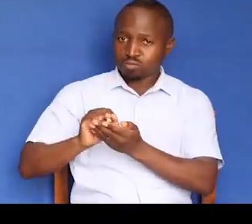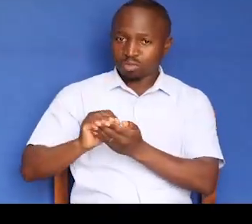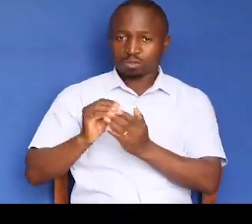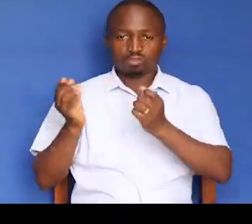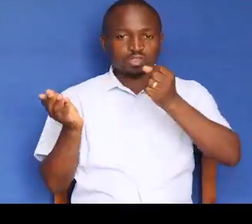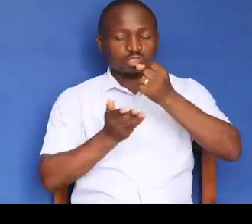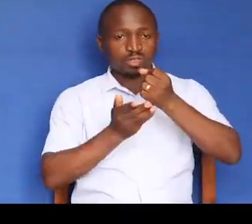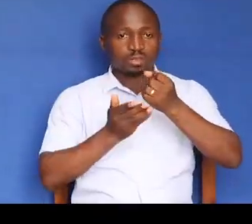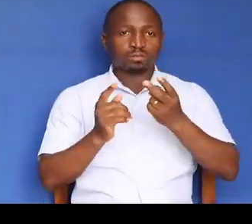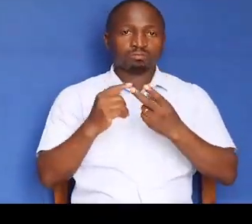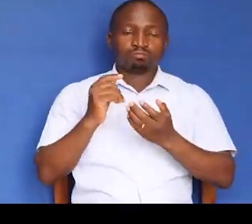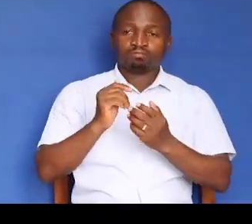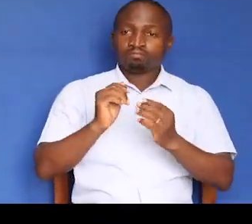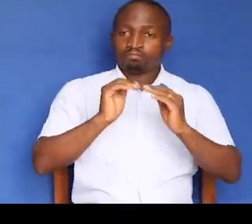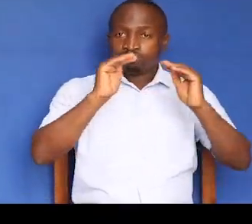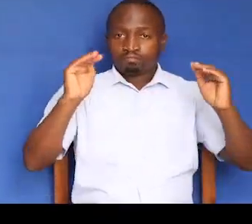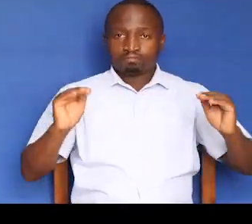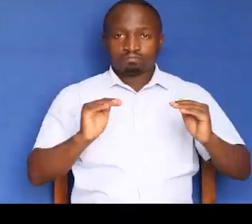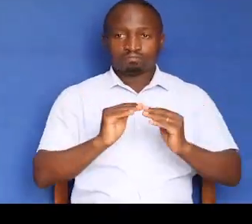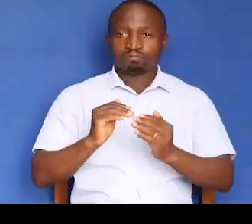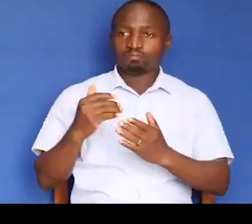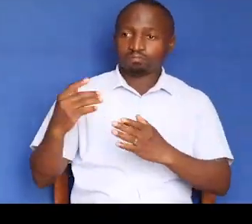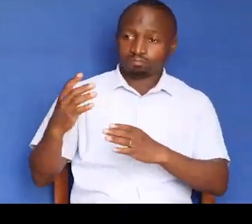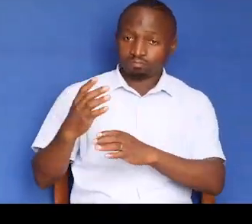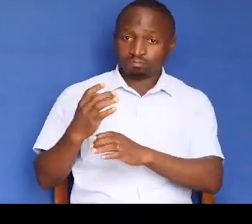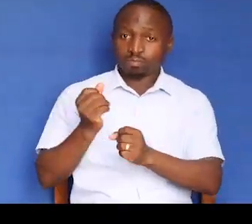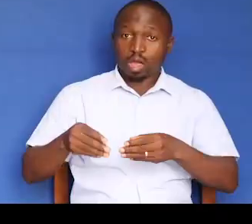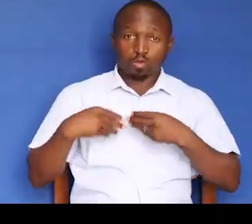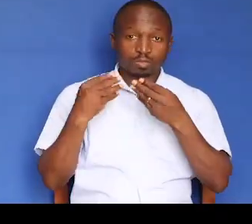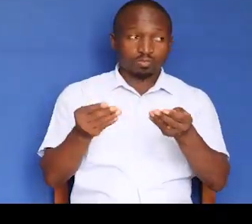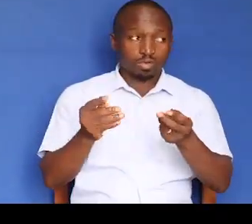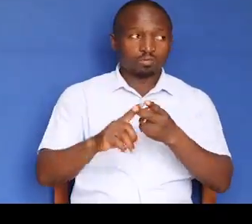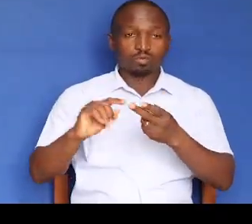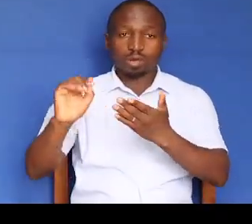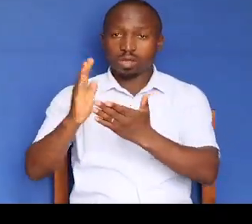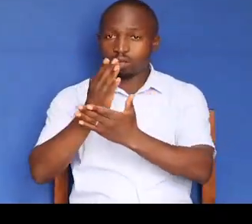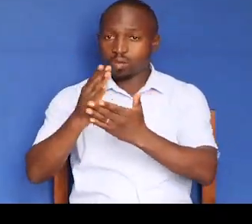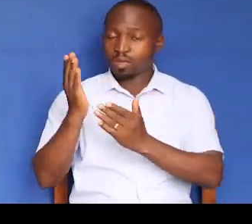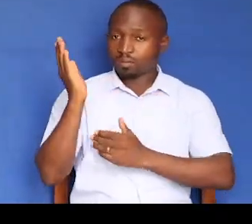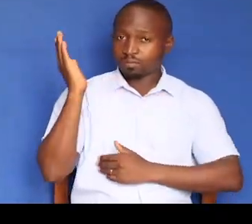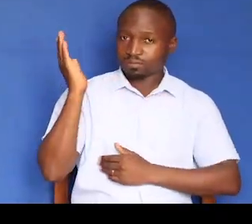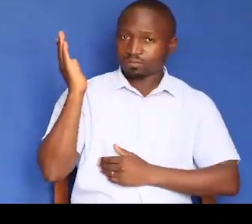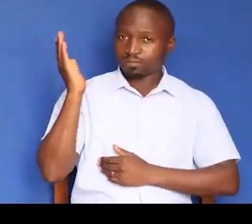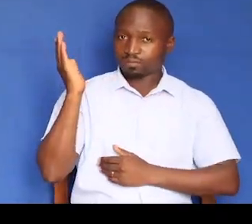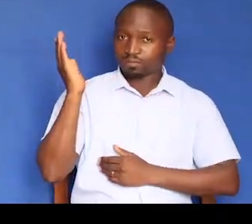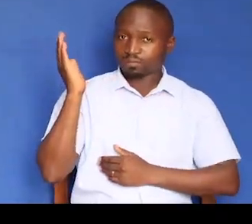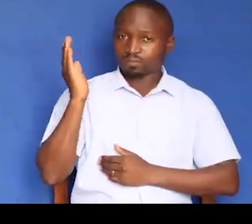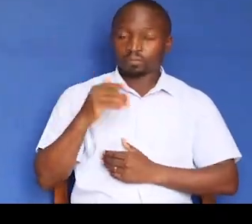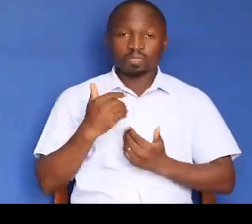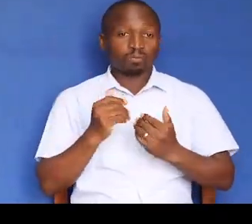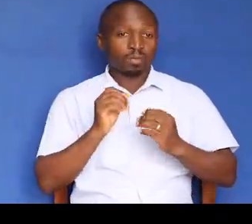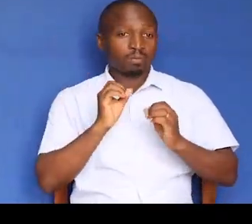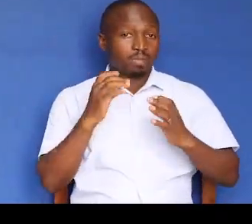by taking new total revenue minus old total revenue divided by